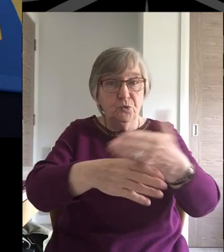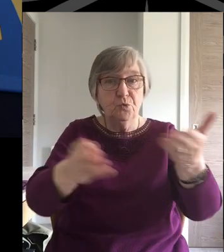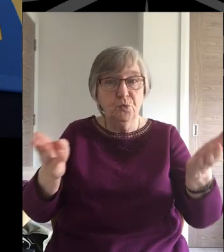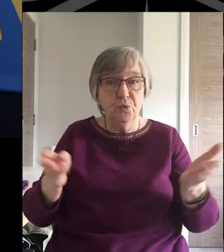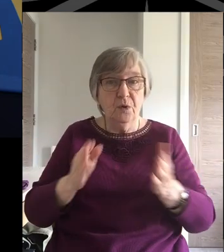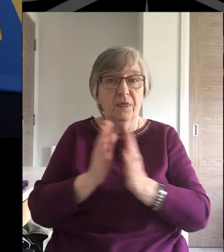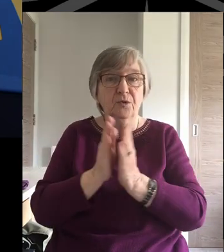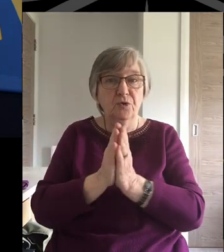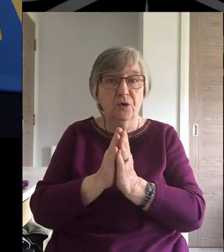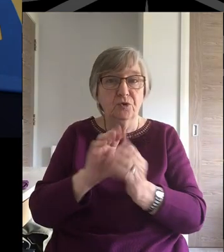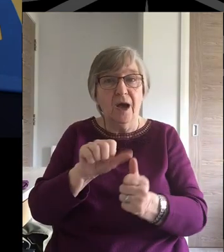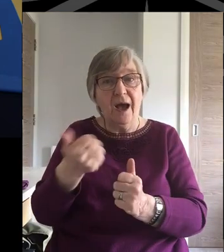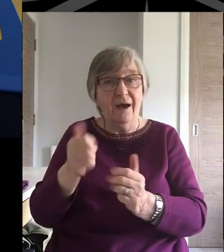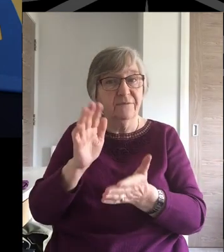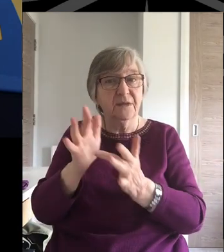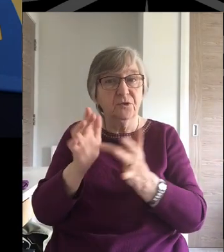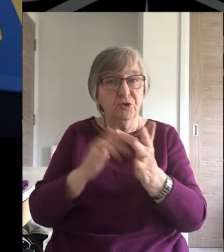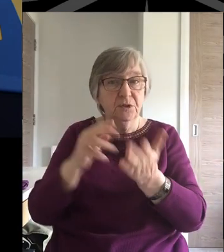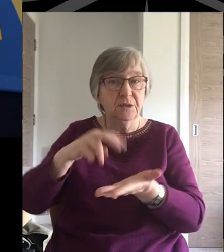ascended.